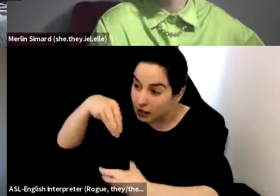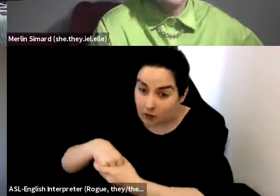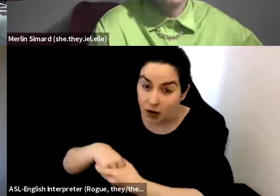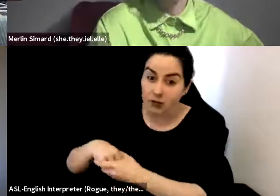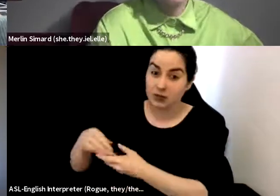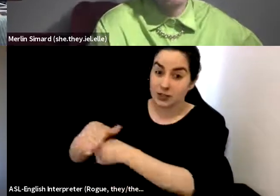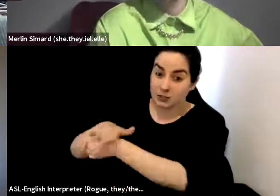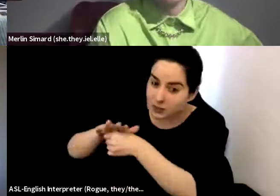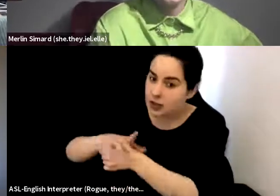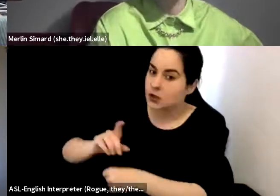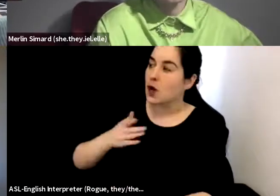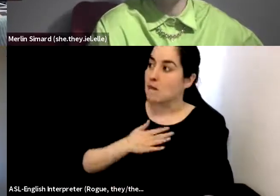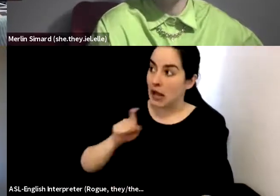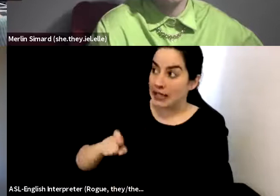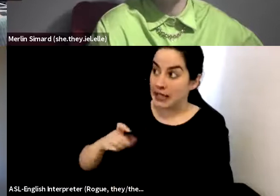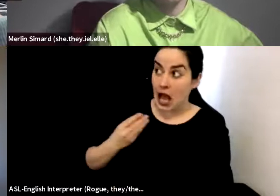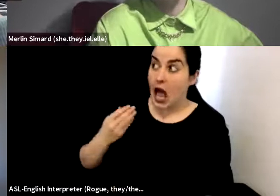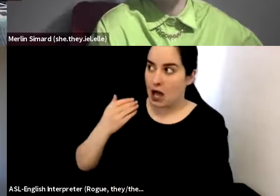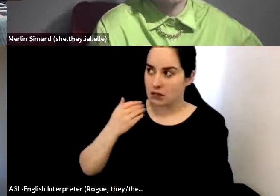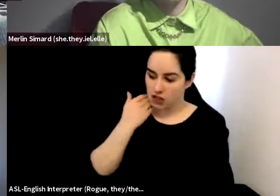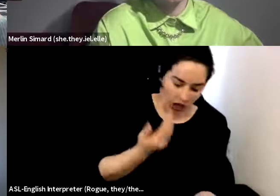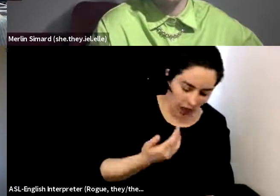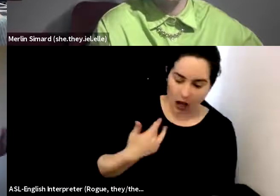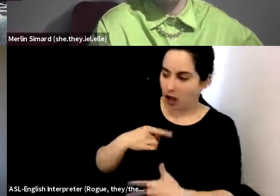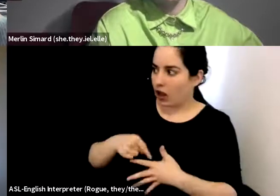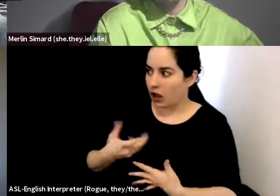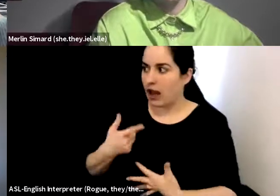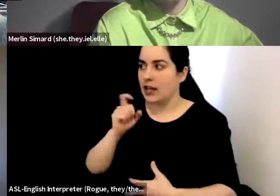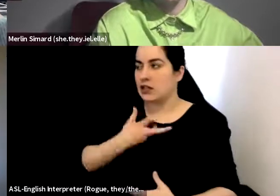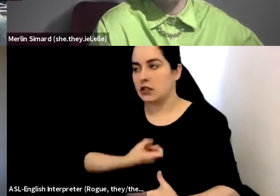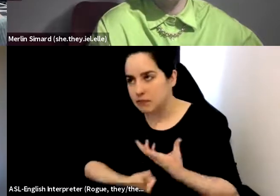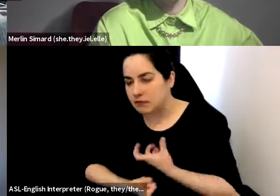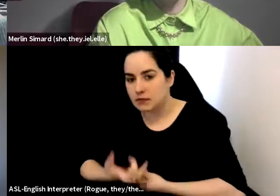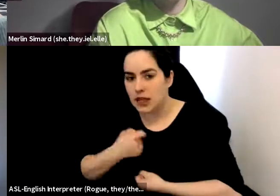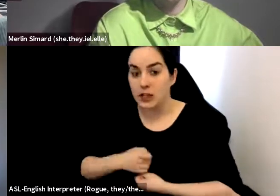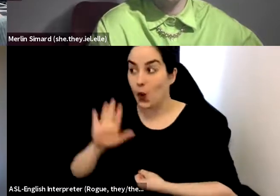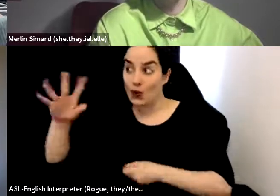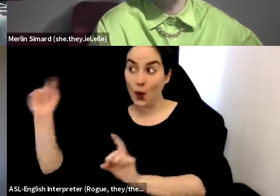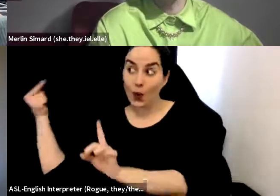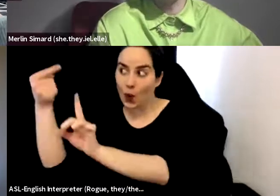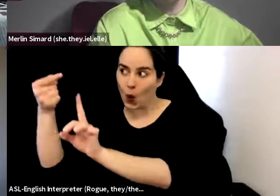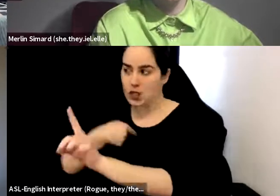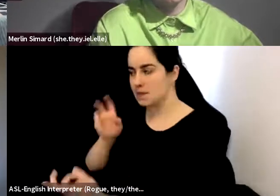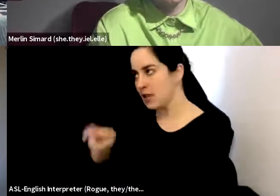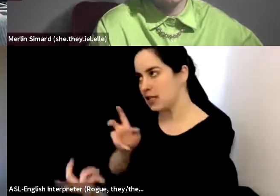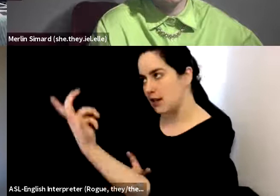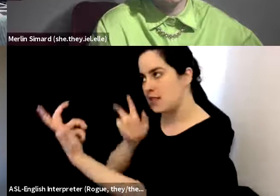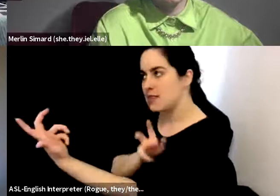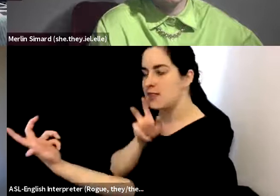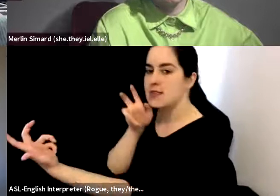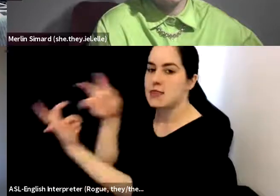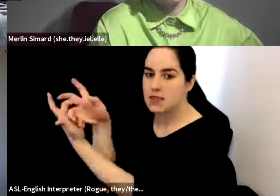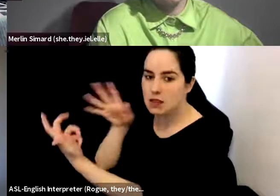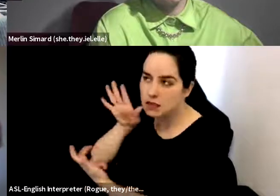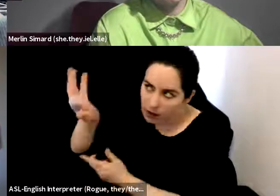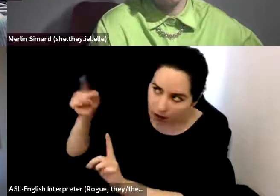shame around my needs, that I felt like a tool for somebody else's vision, and I don't want to work that way.